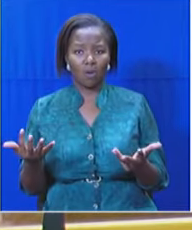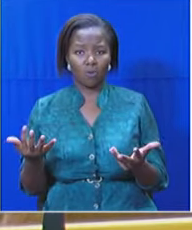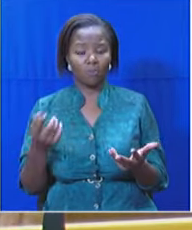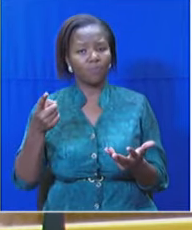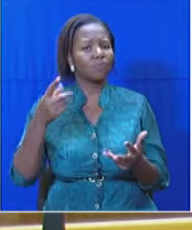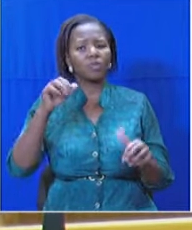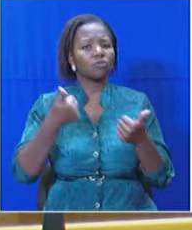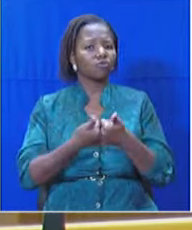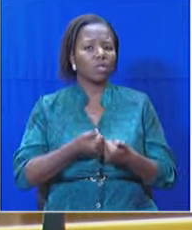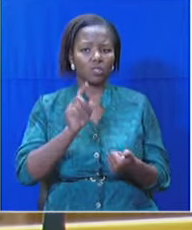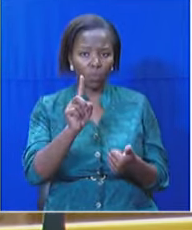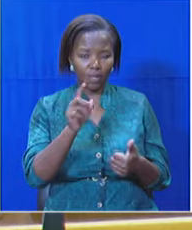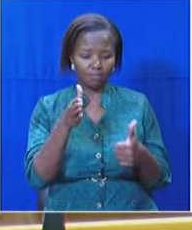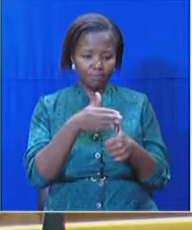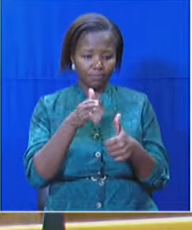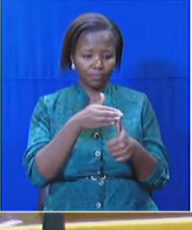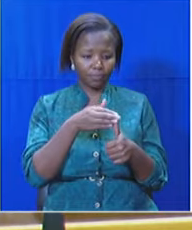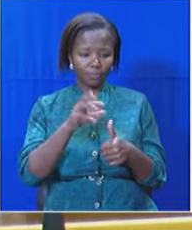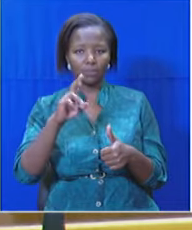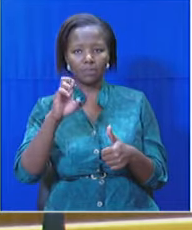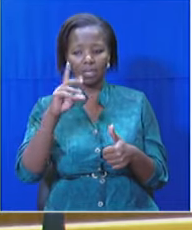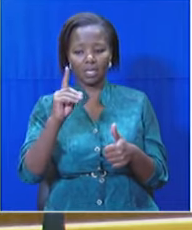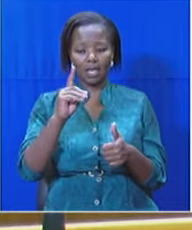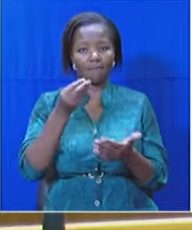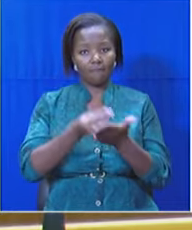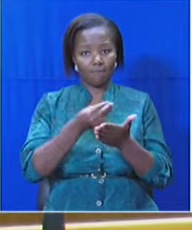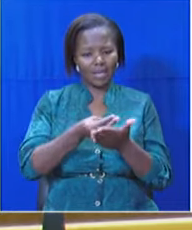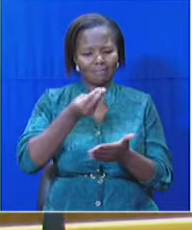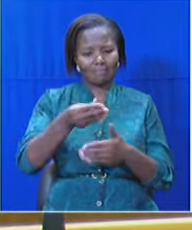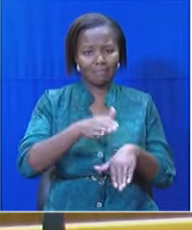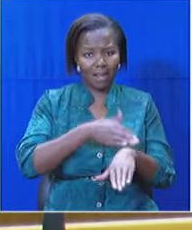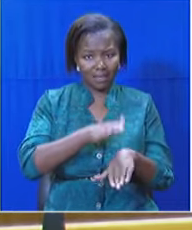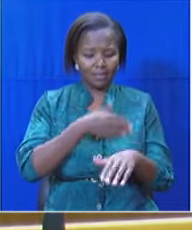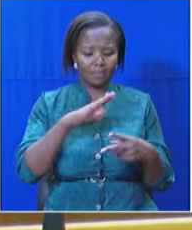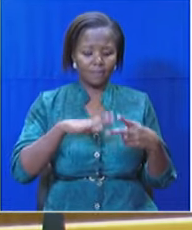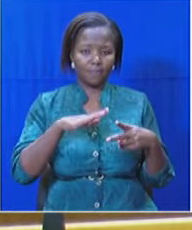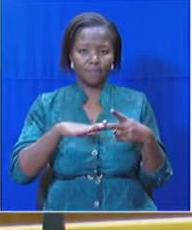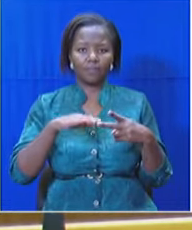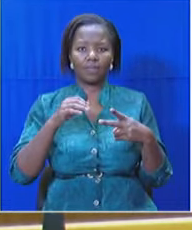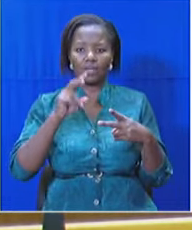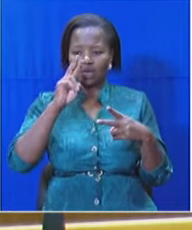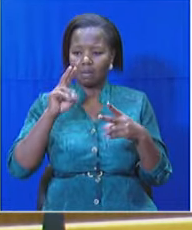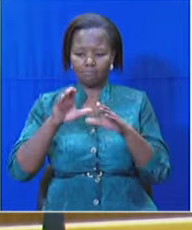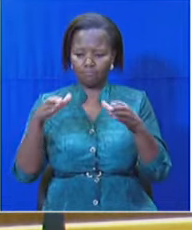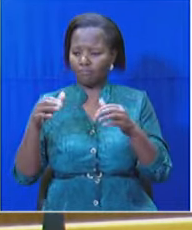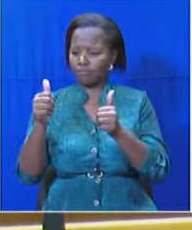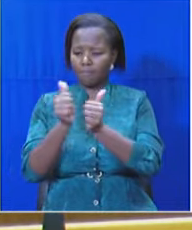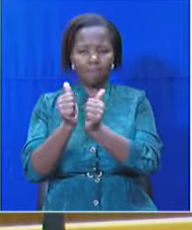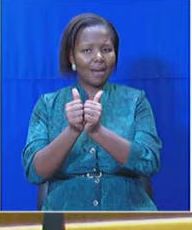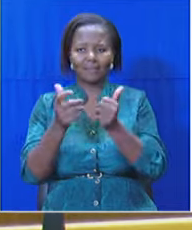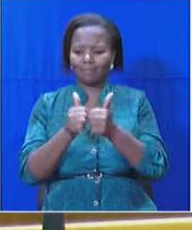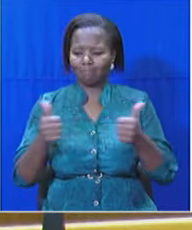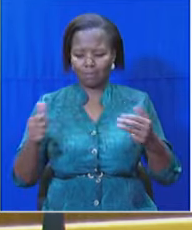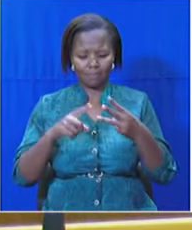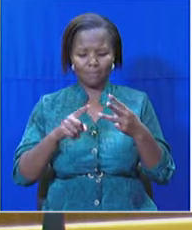as follows: late payment of RECAP funds to the beneficiaries, imposition of strategic partners, reporting system which is not